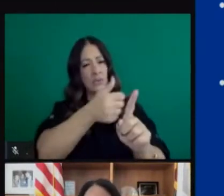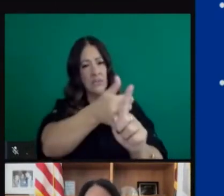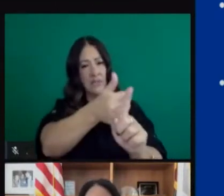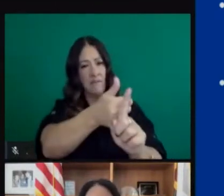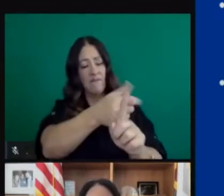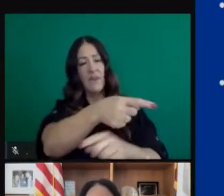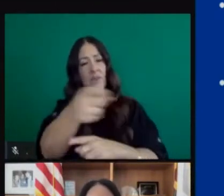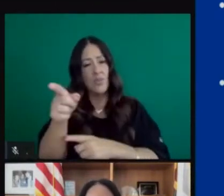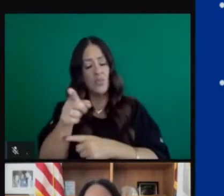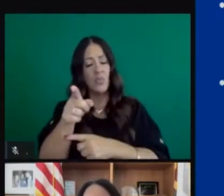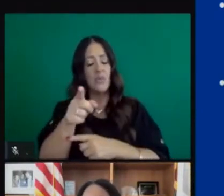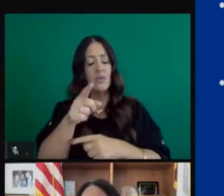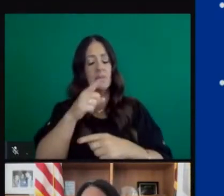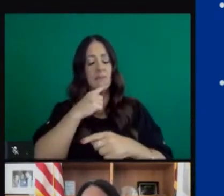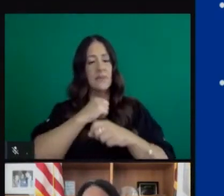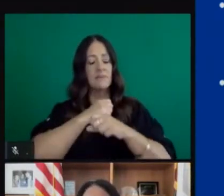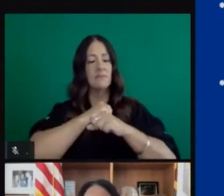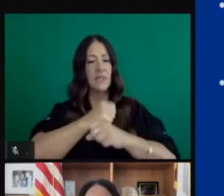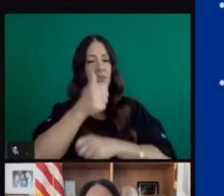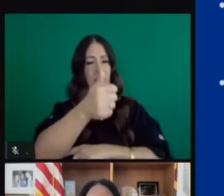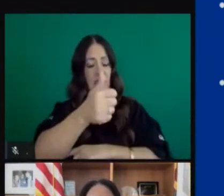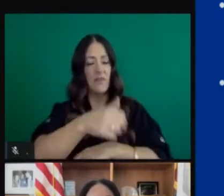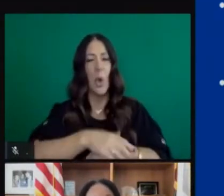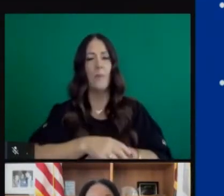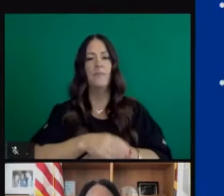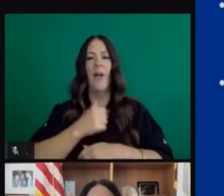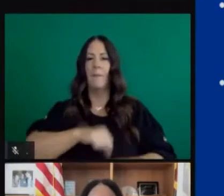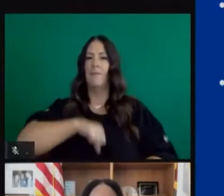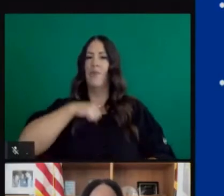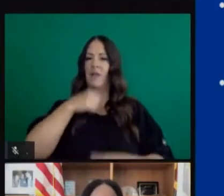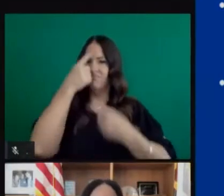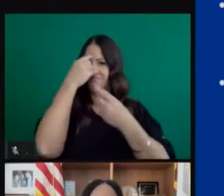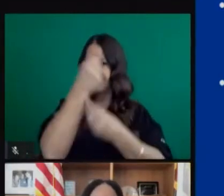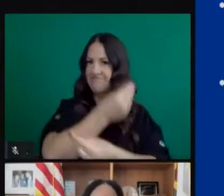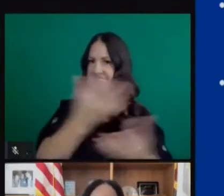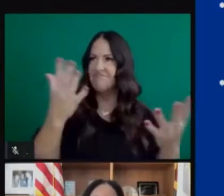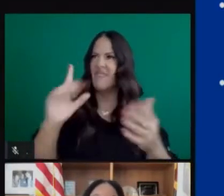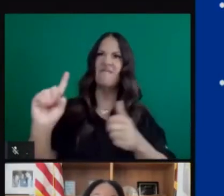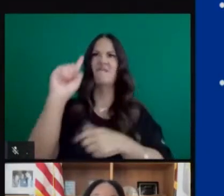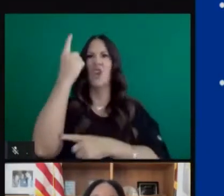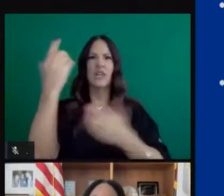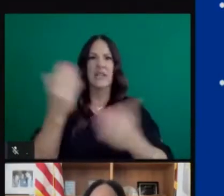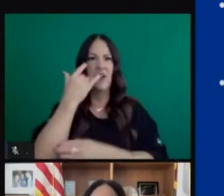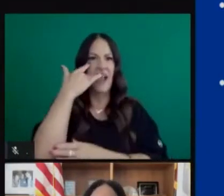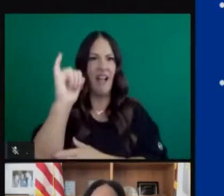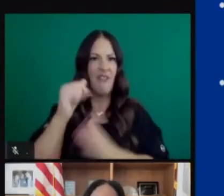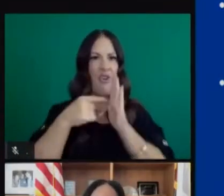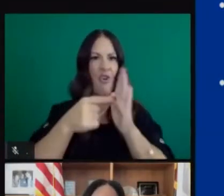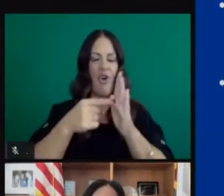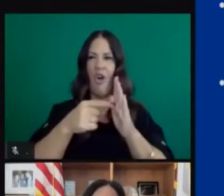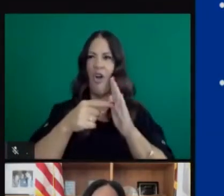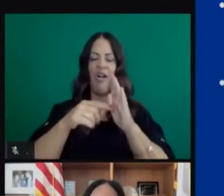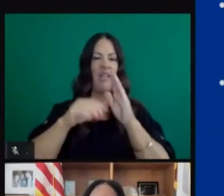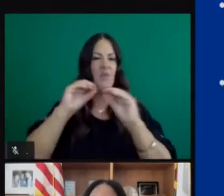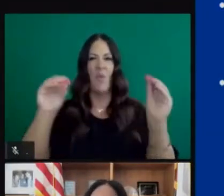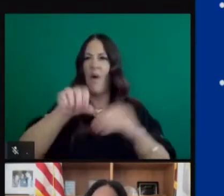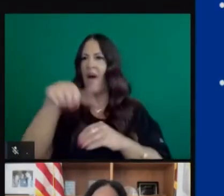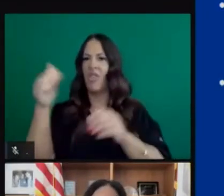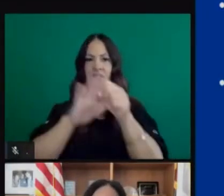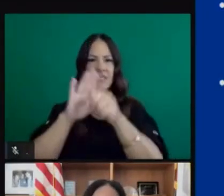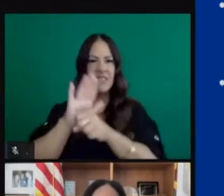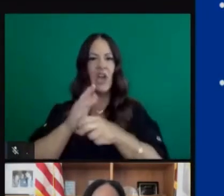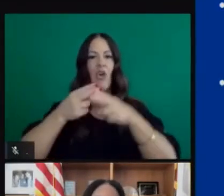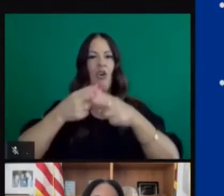pleased and proud to share that California has launched a first in the nation effort called ACEs Aware.